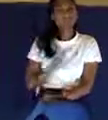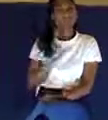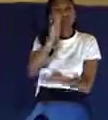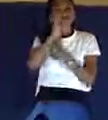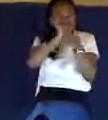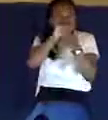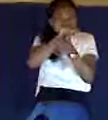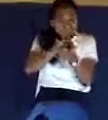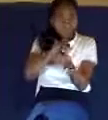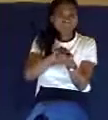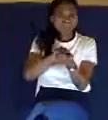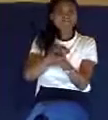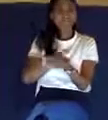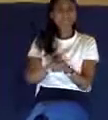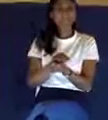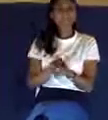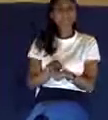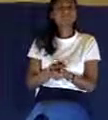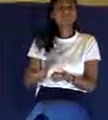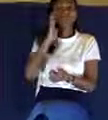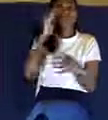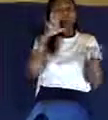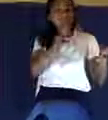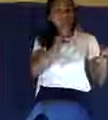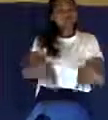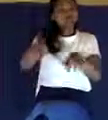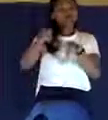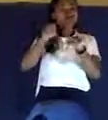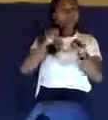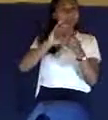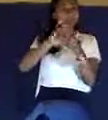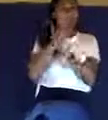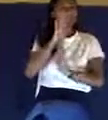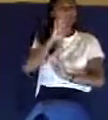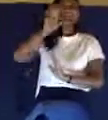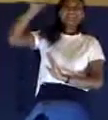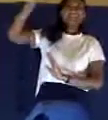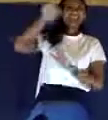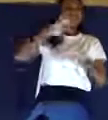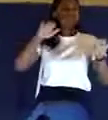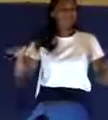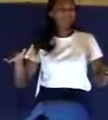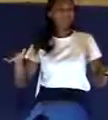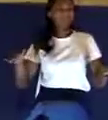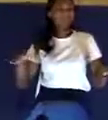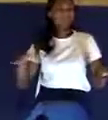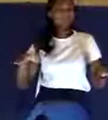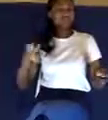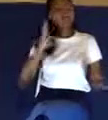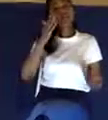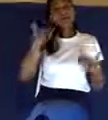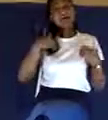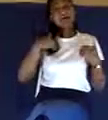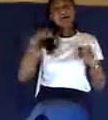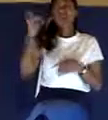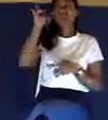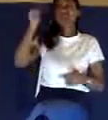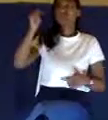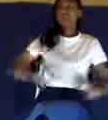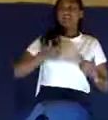cleanse you. He will adopt you as his own child, and you'll have eternal life in